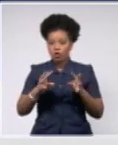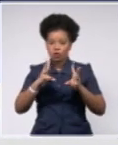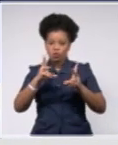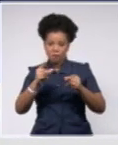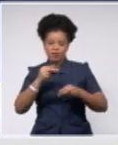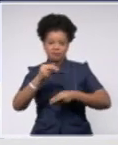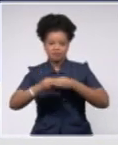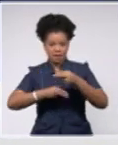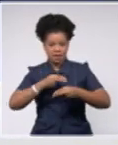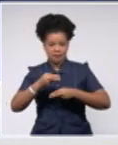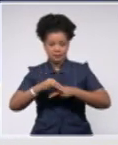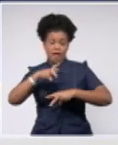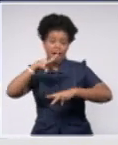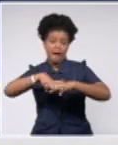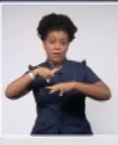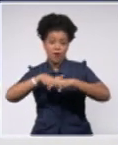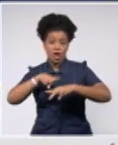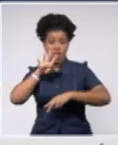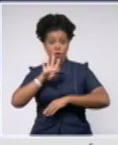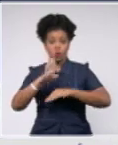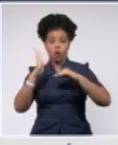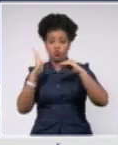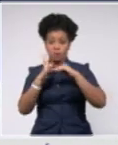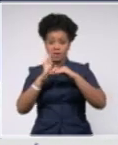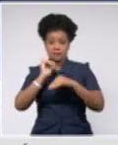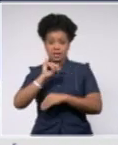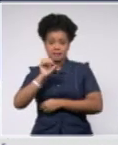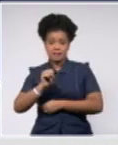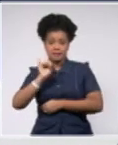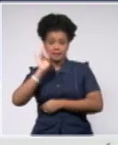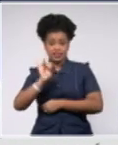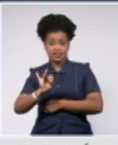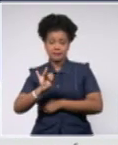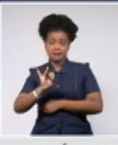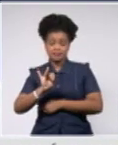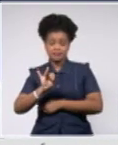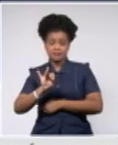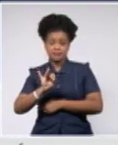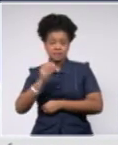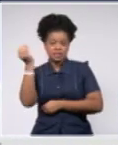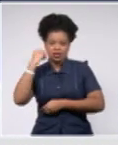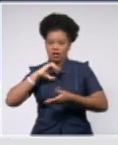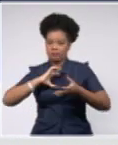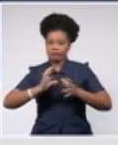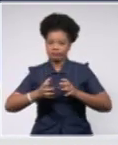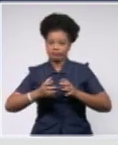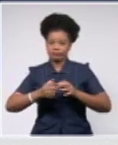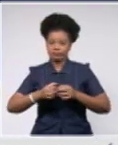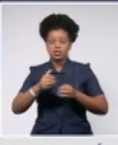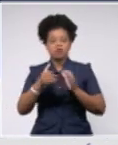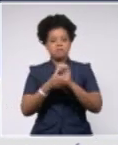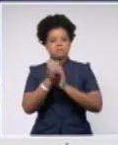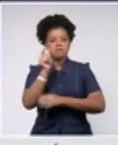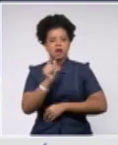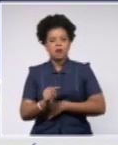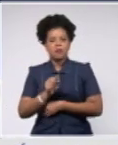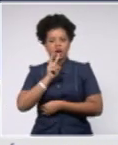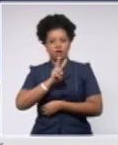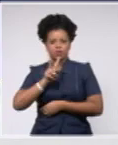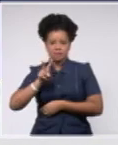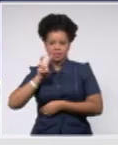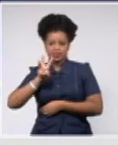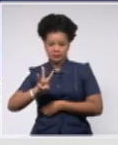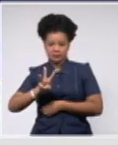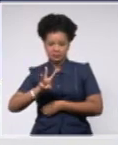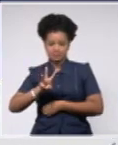Spiritus 539, Ciego de Ávila 533, Camagüey